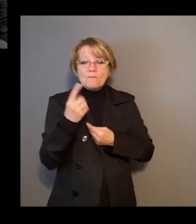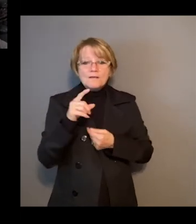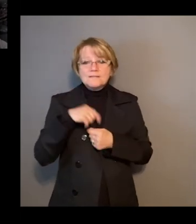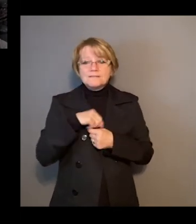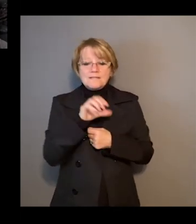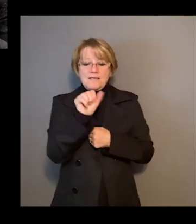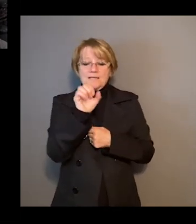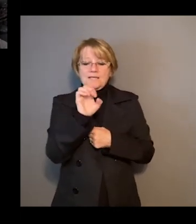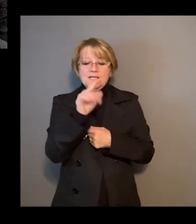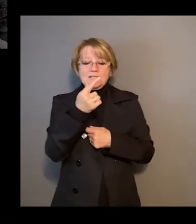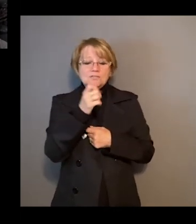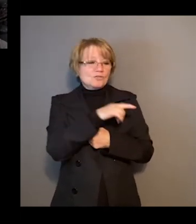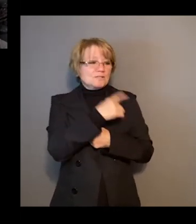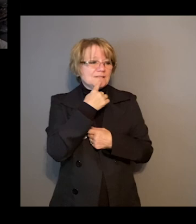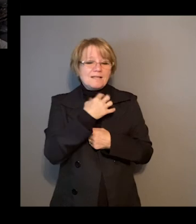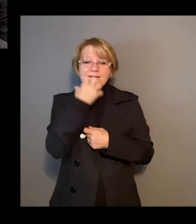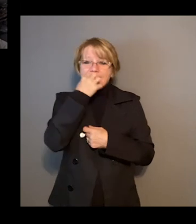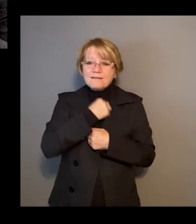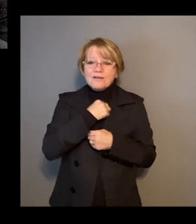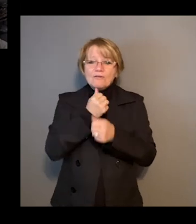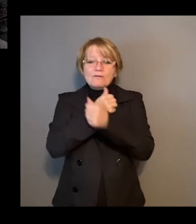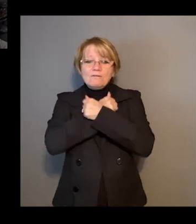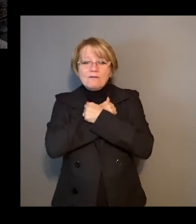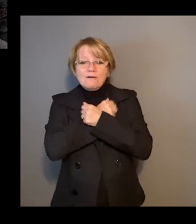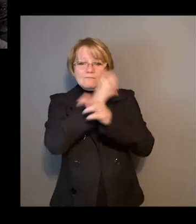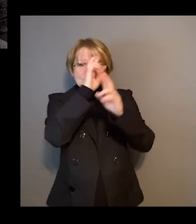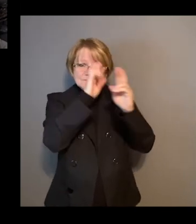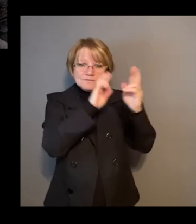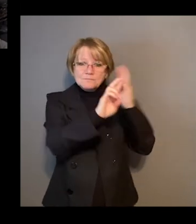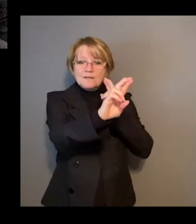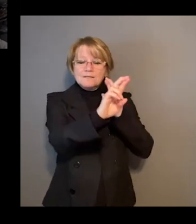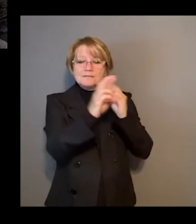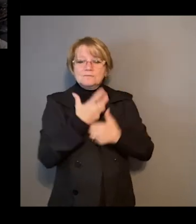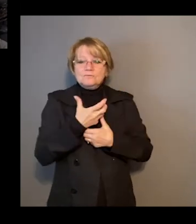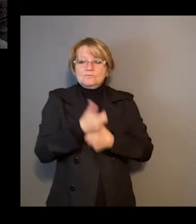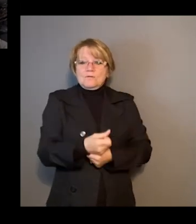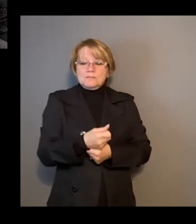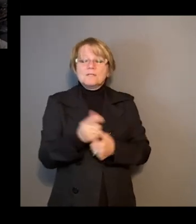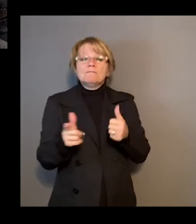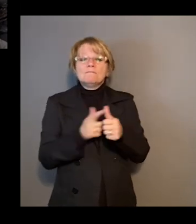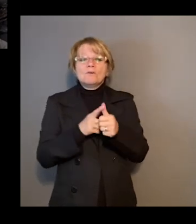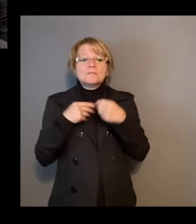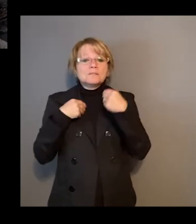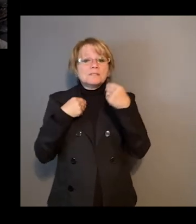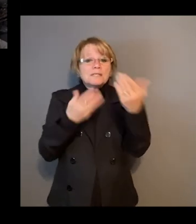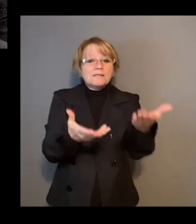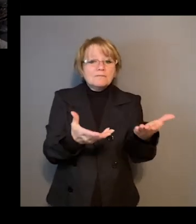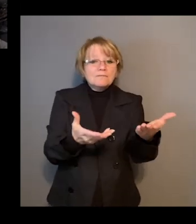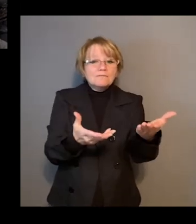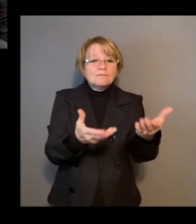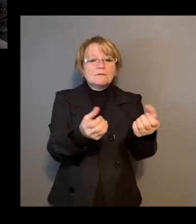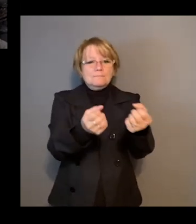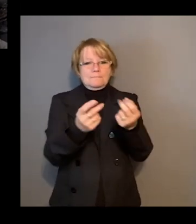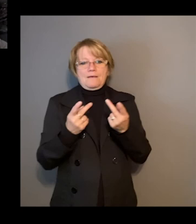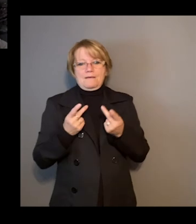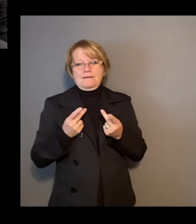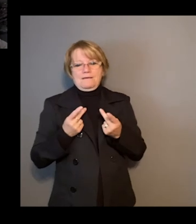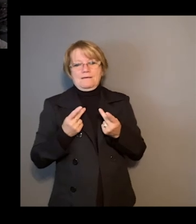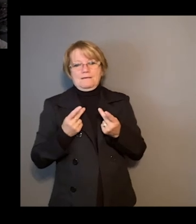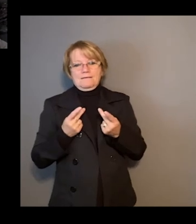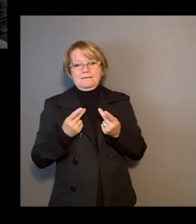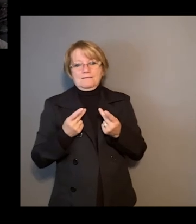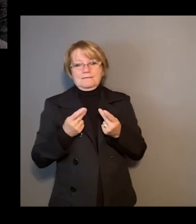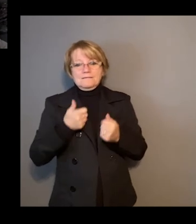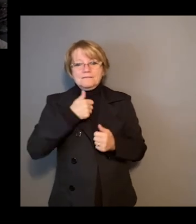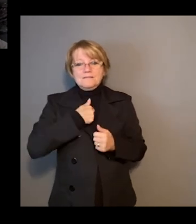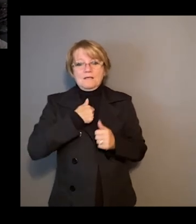trust, you need to give that out first to be able to receive it. And I have a strategy of doing that. I call